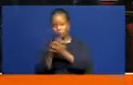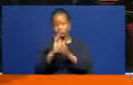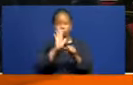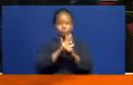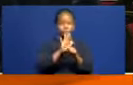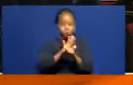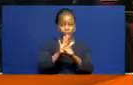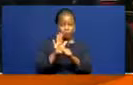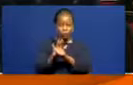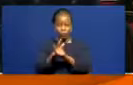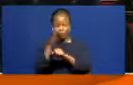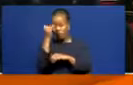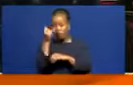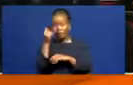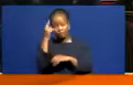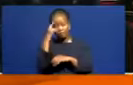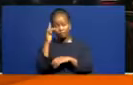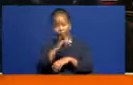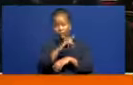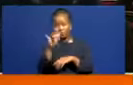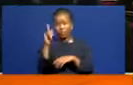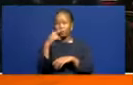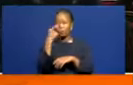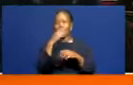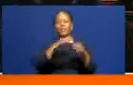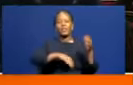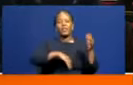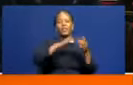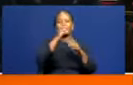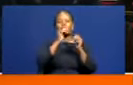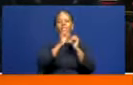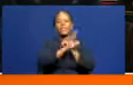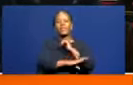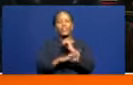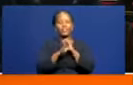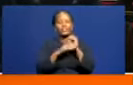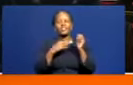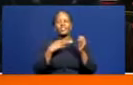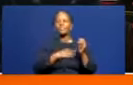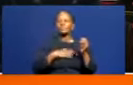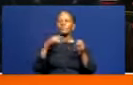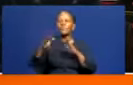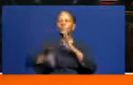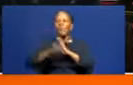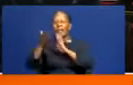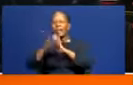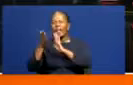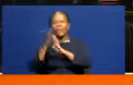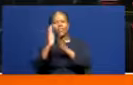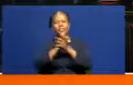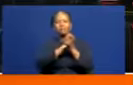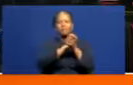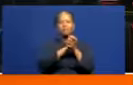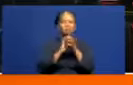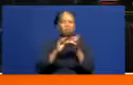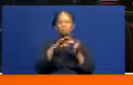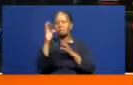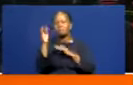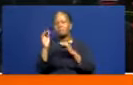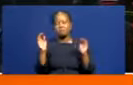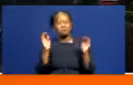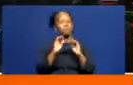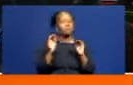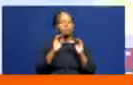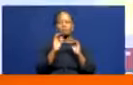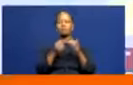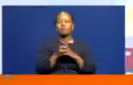For those who are outside this country, please don't be in a hurry to leave. If you had a budget of some